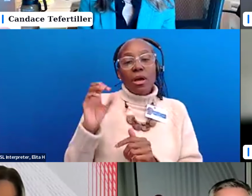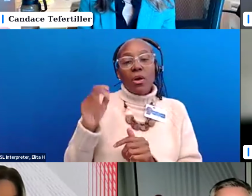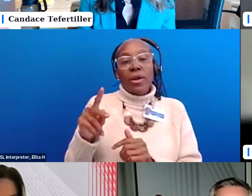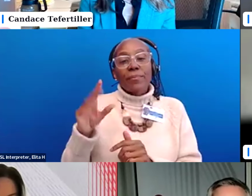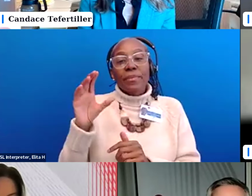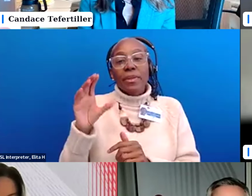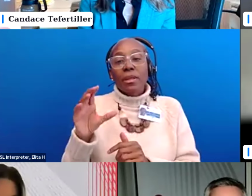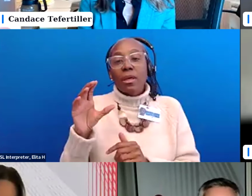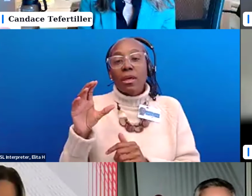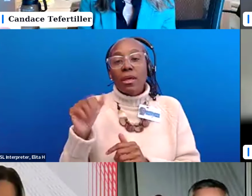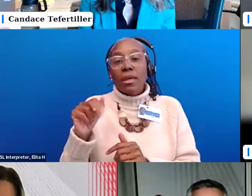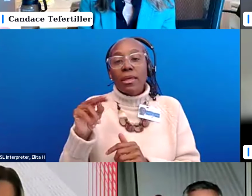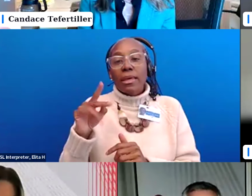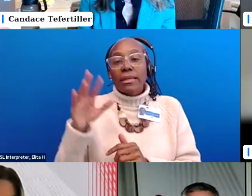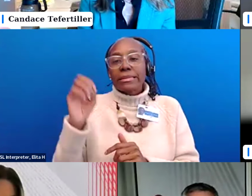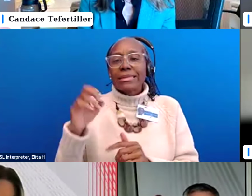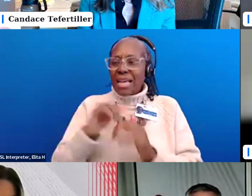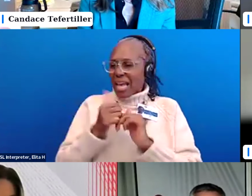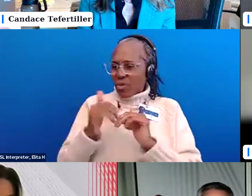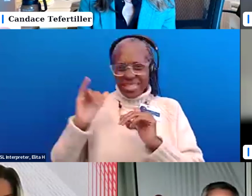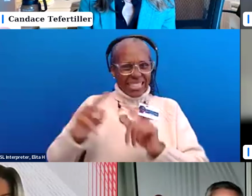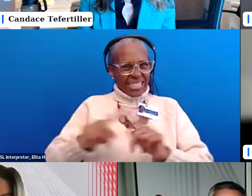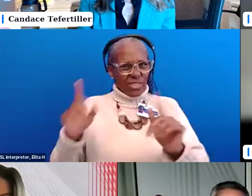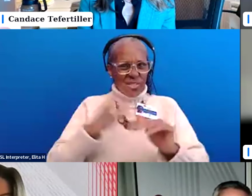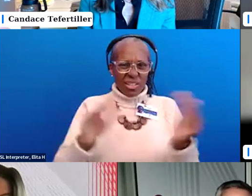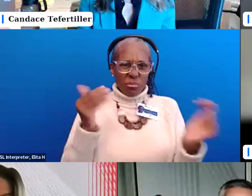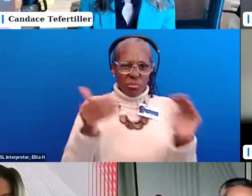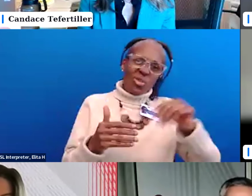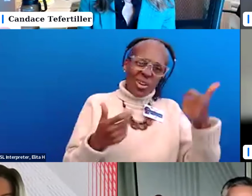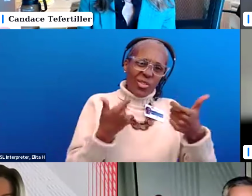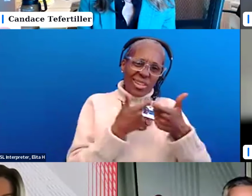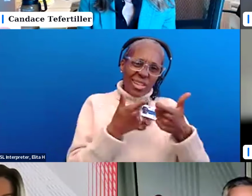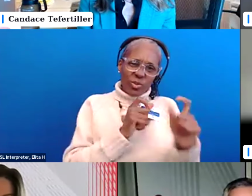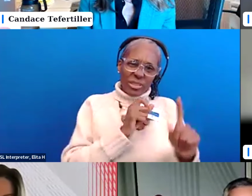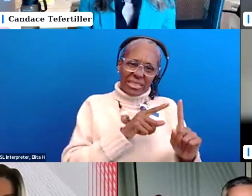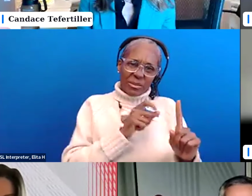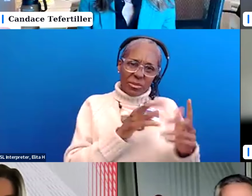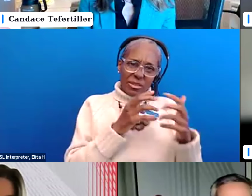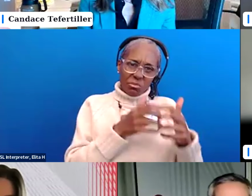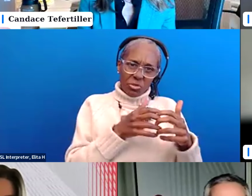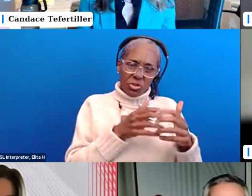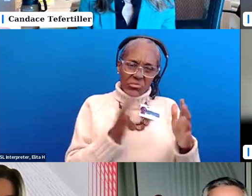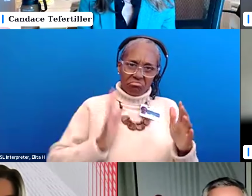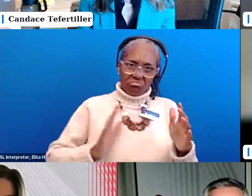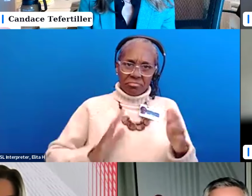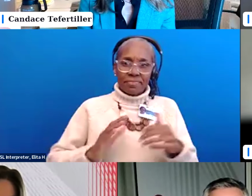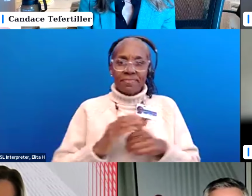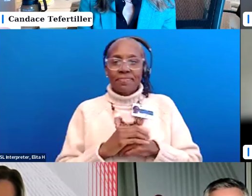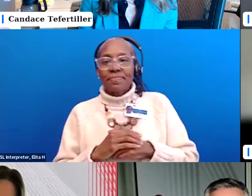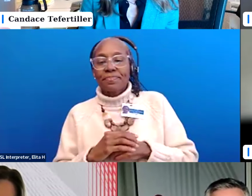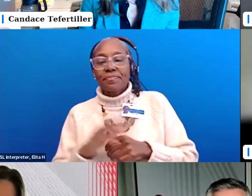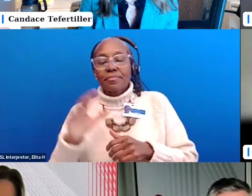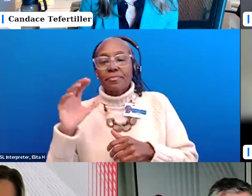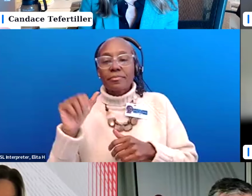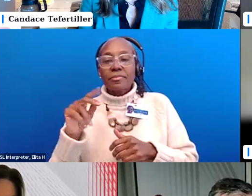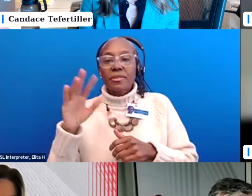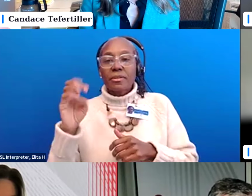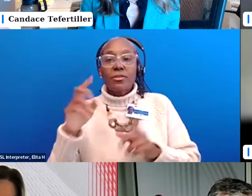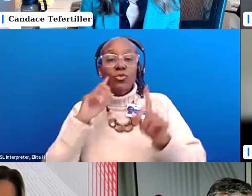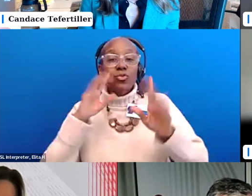this electrical stimulation differ from other types of electrical stimulation that's been explored? Yeah, I think that's a great